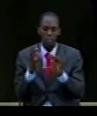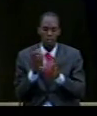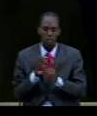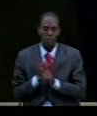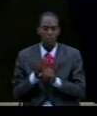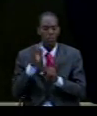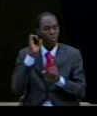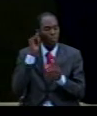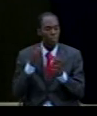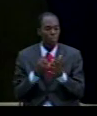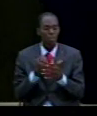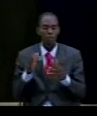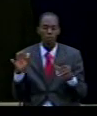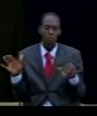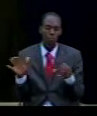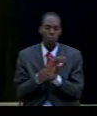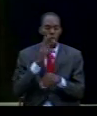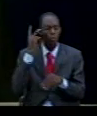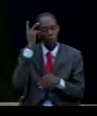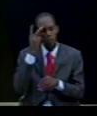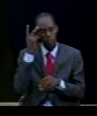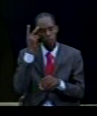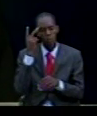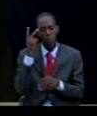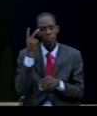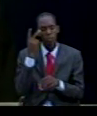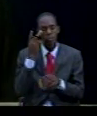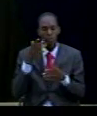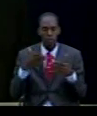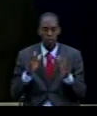Lift up your voice to the Lord in prayer.